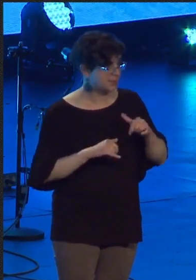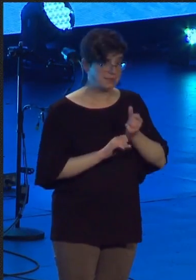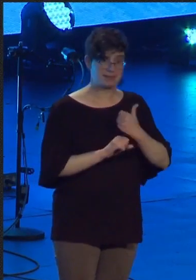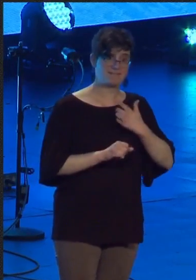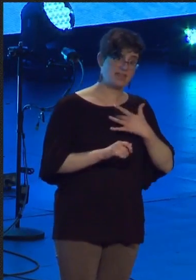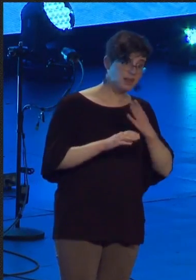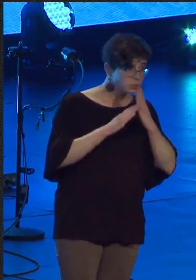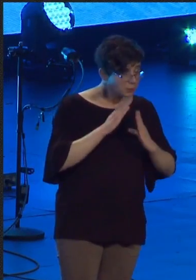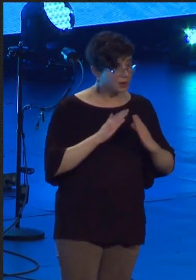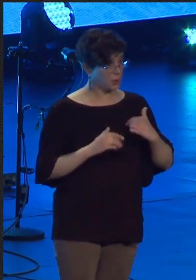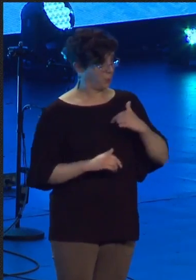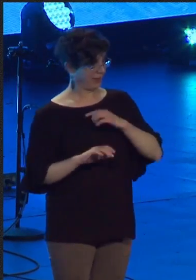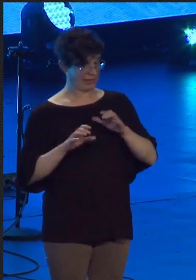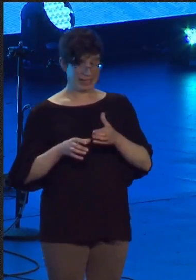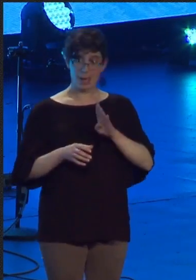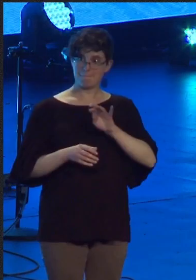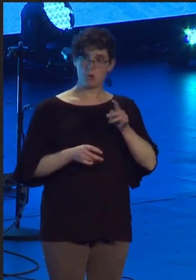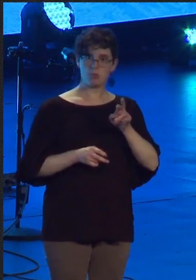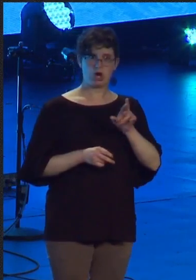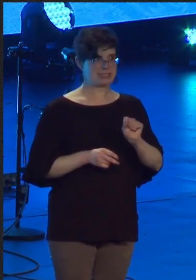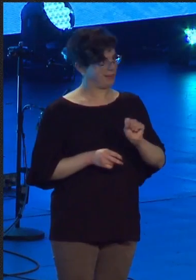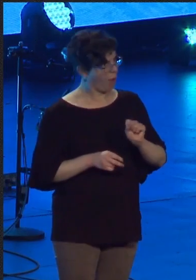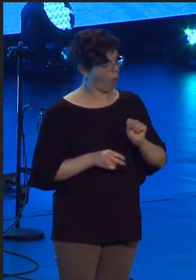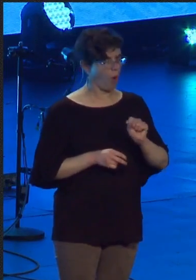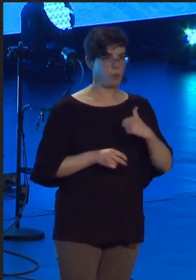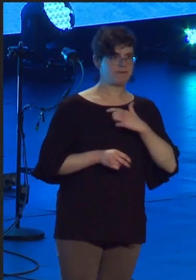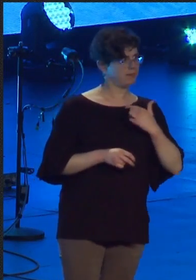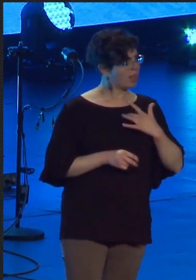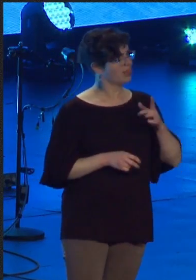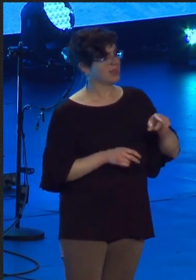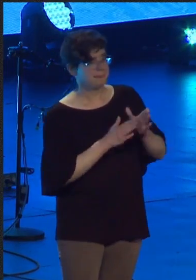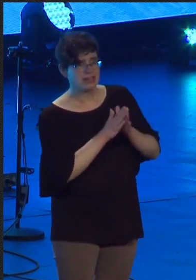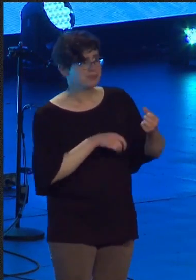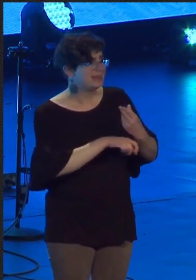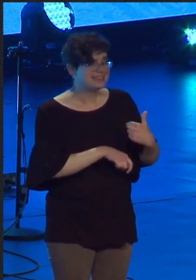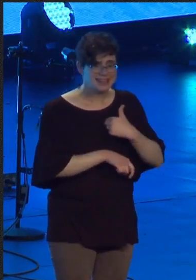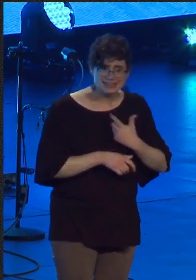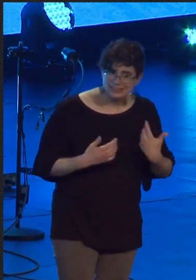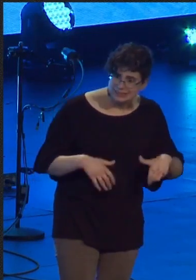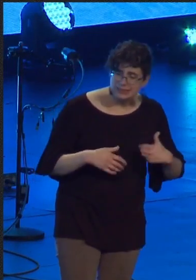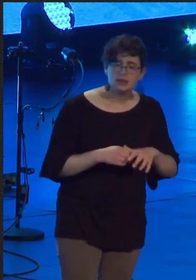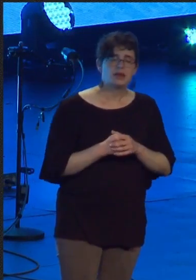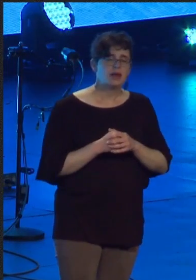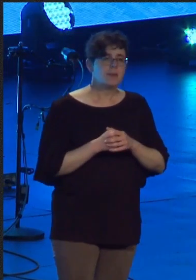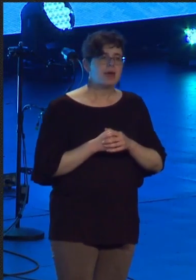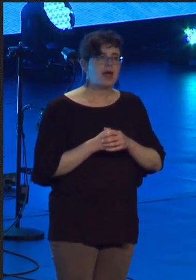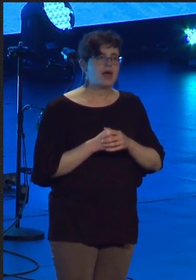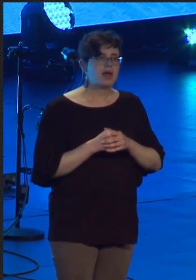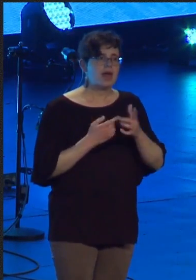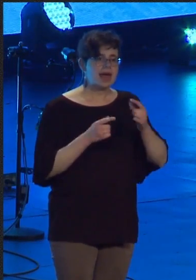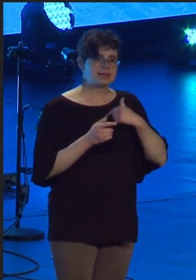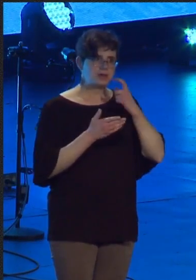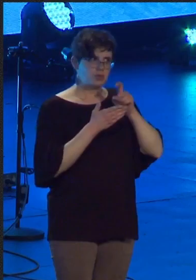that are boomers, they put us to shame. And we all see the Barna data and the statistics. But as I see these